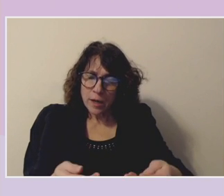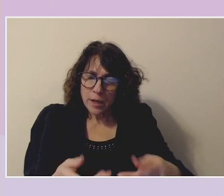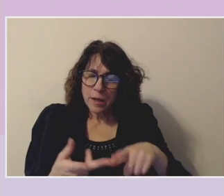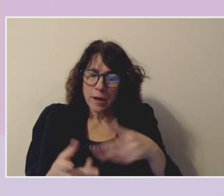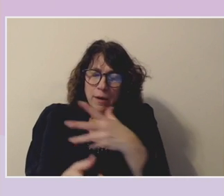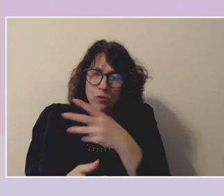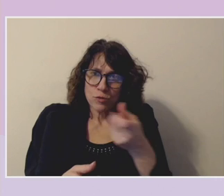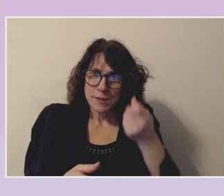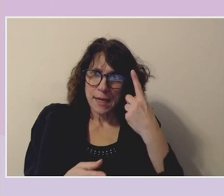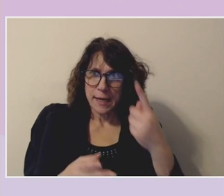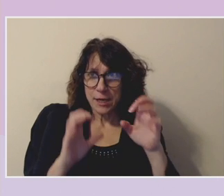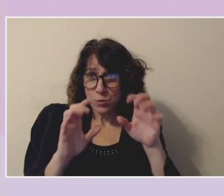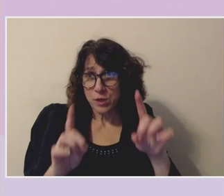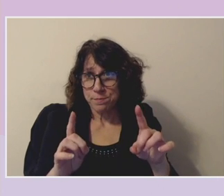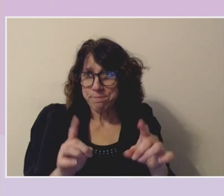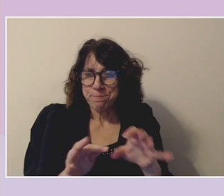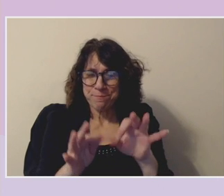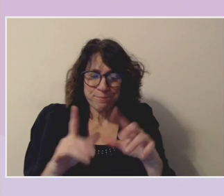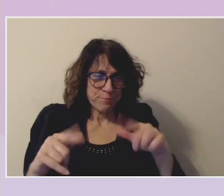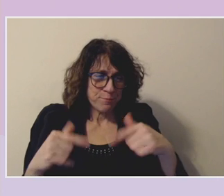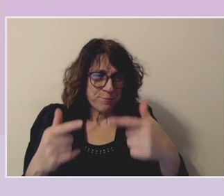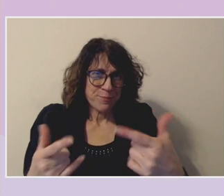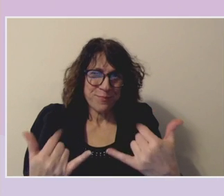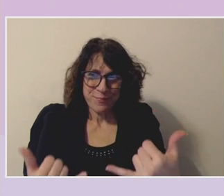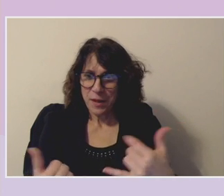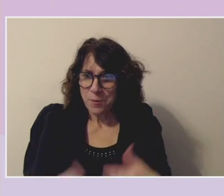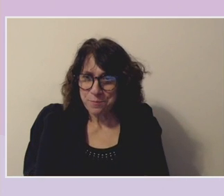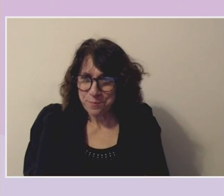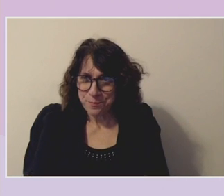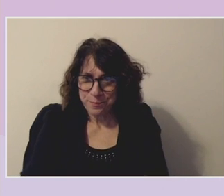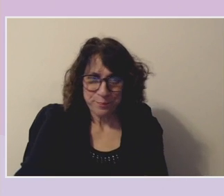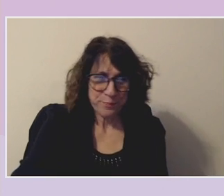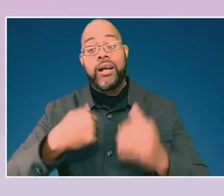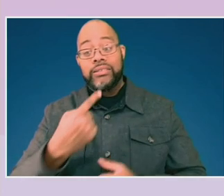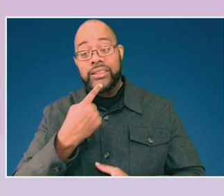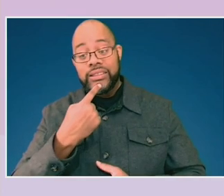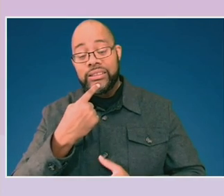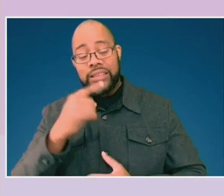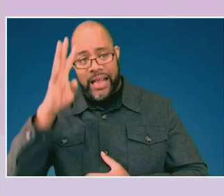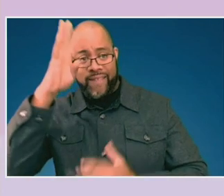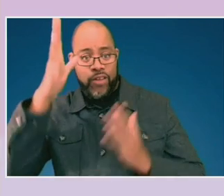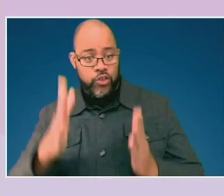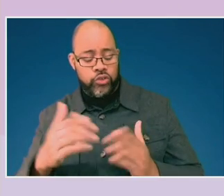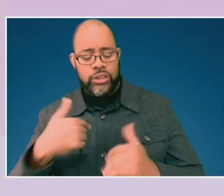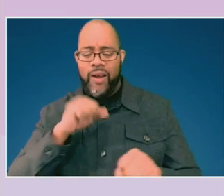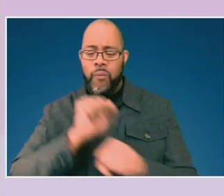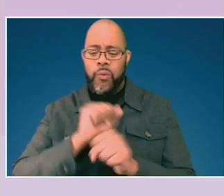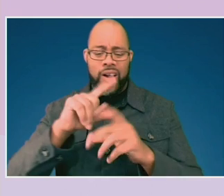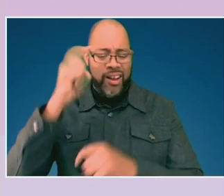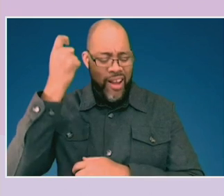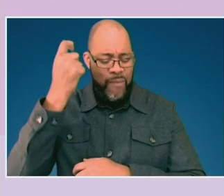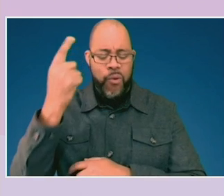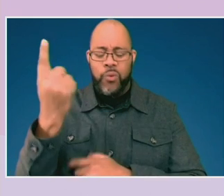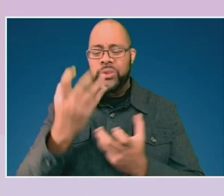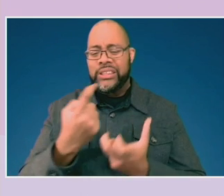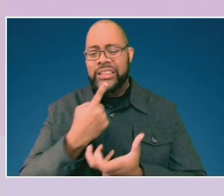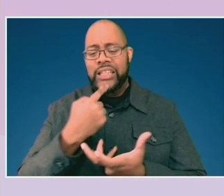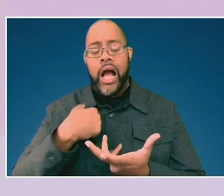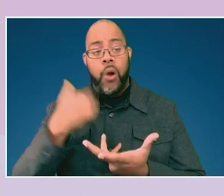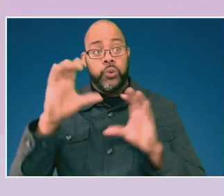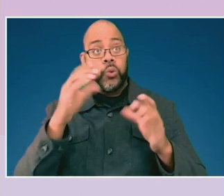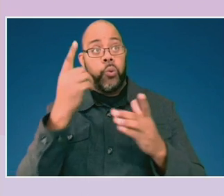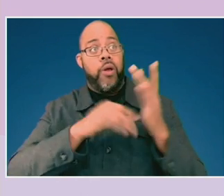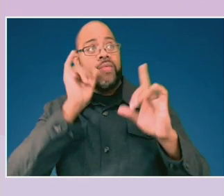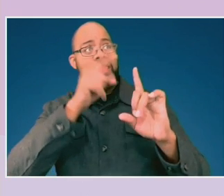and education? And then the last piece that I'll say is innovators. I have worked in government. You always want to say, well, I will do what that